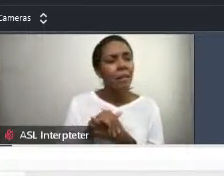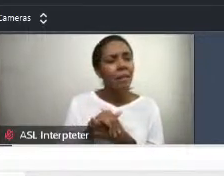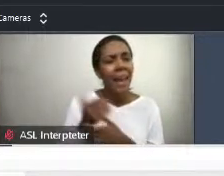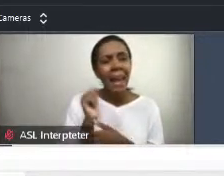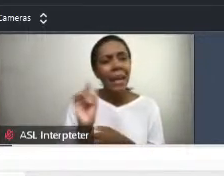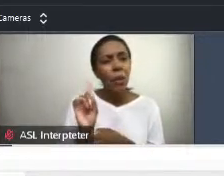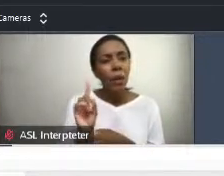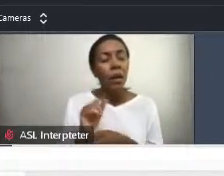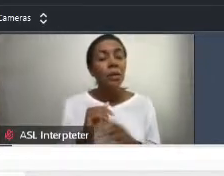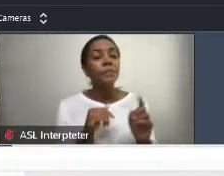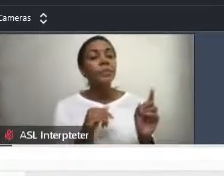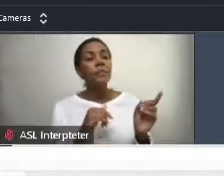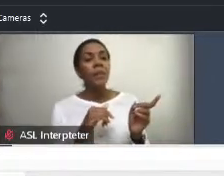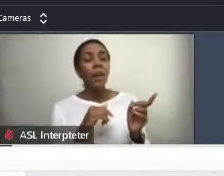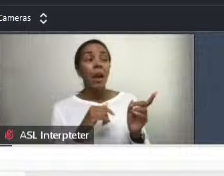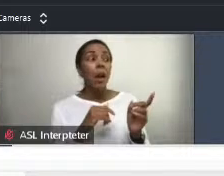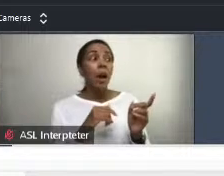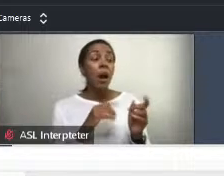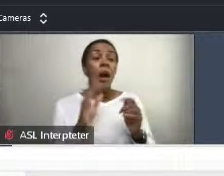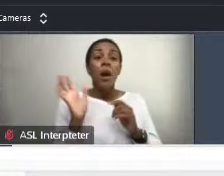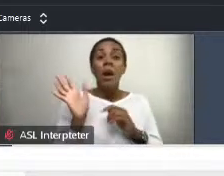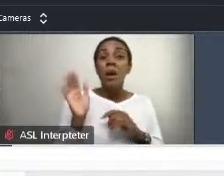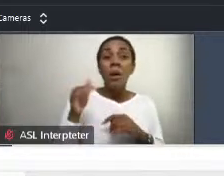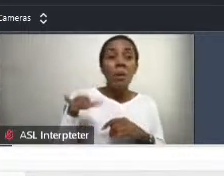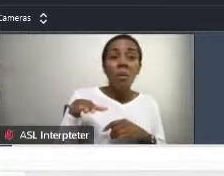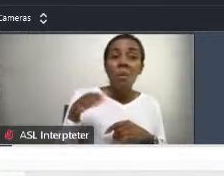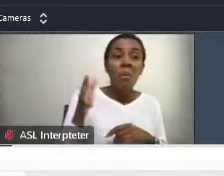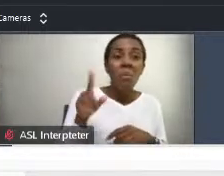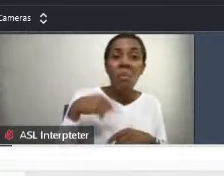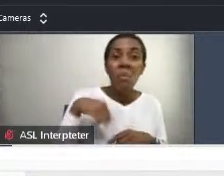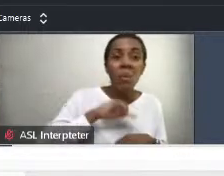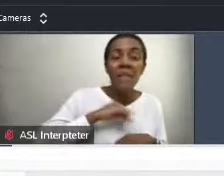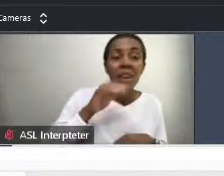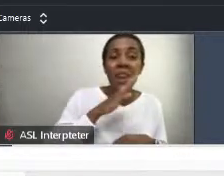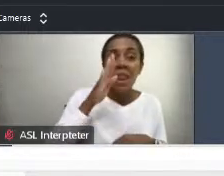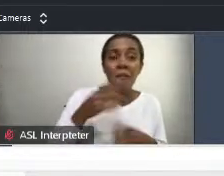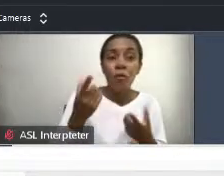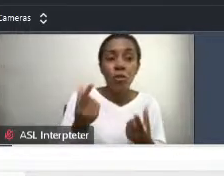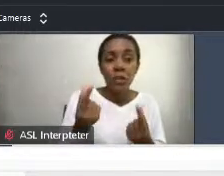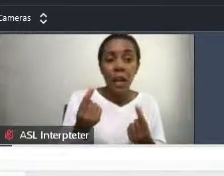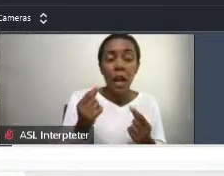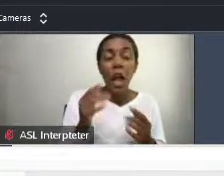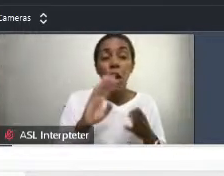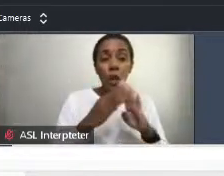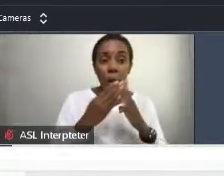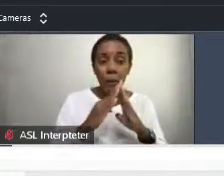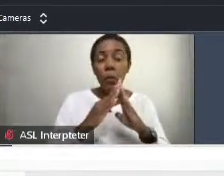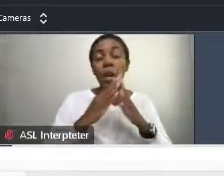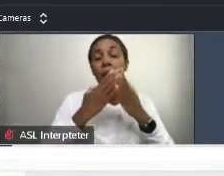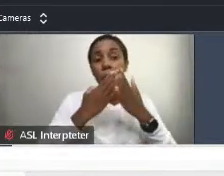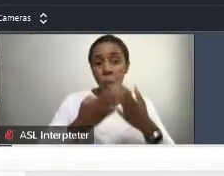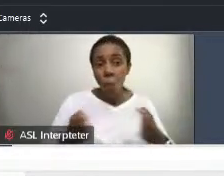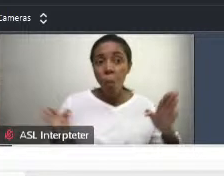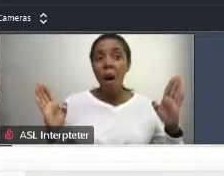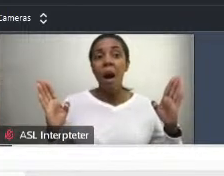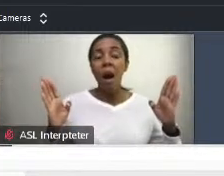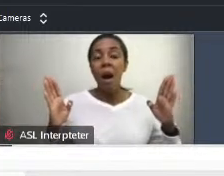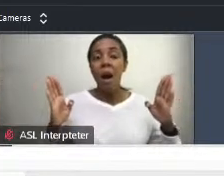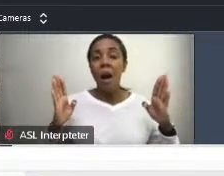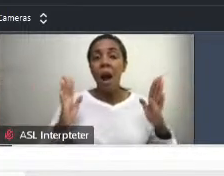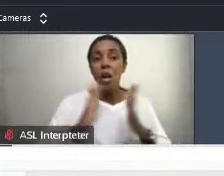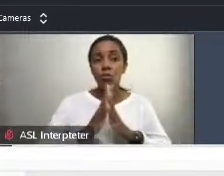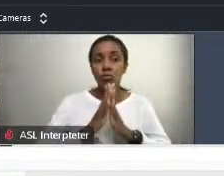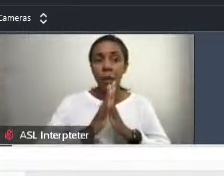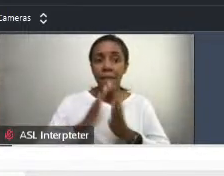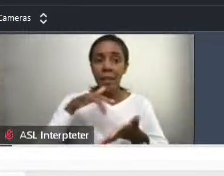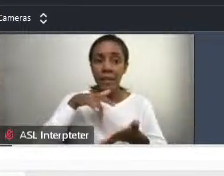We've never done a community-wide traffic study. Oftentimes, when a development comes in, we would request that